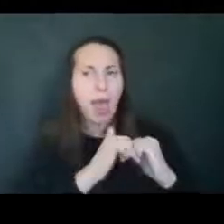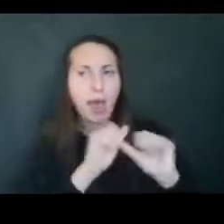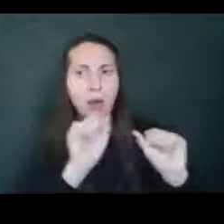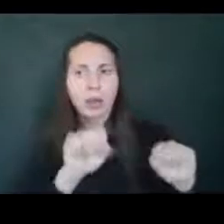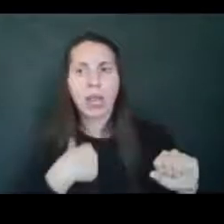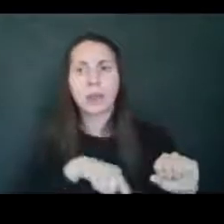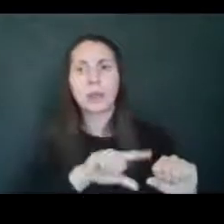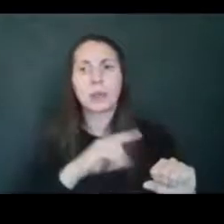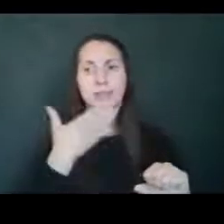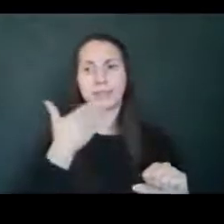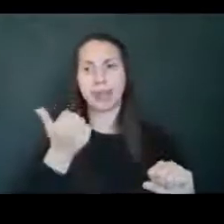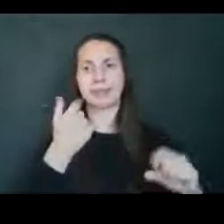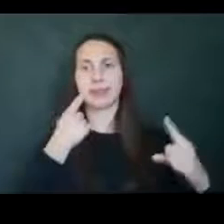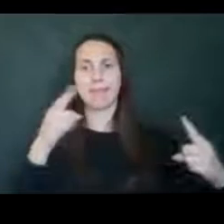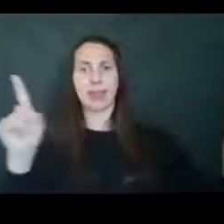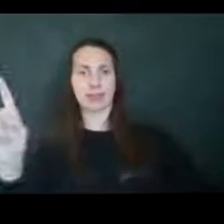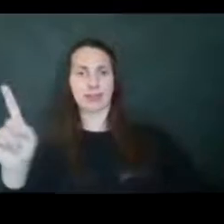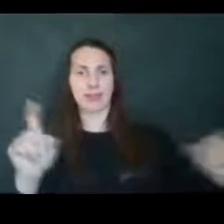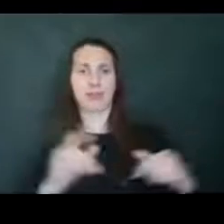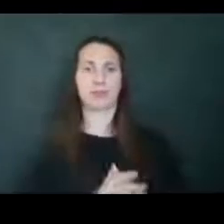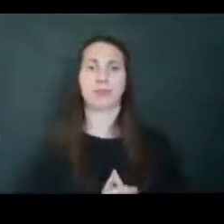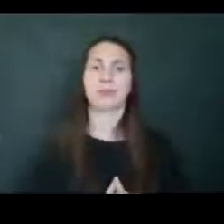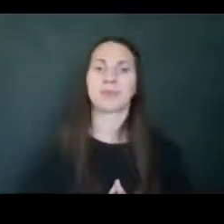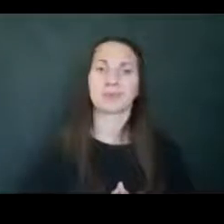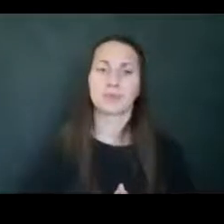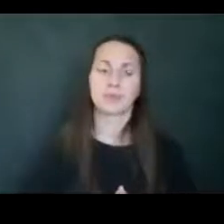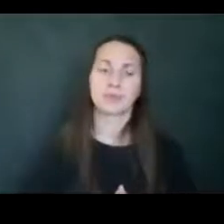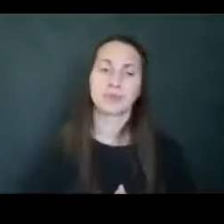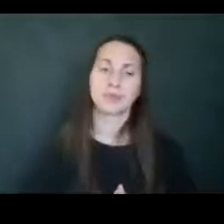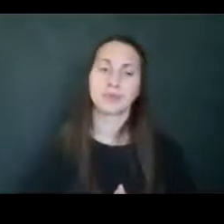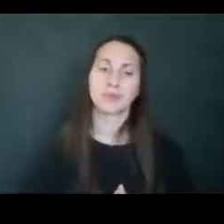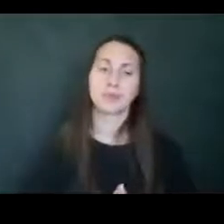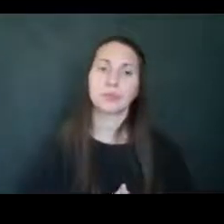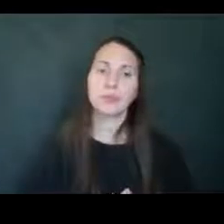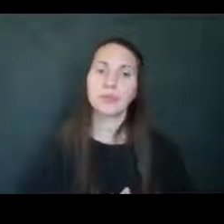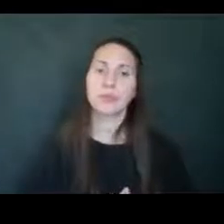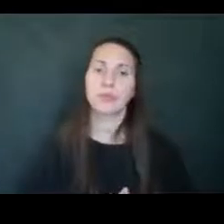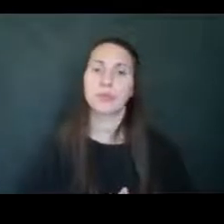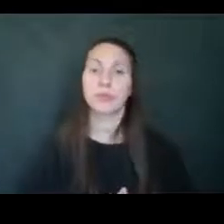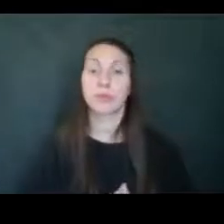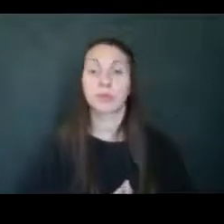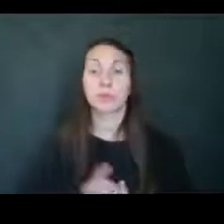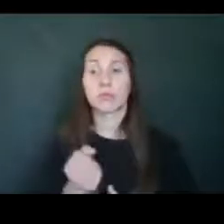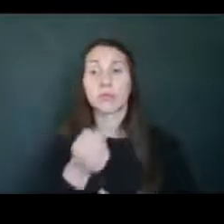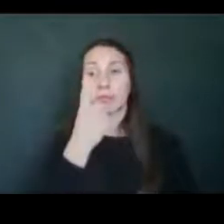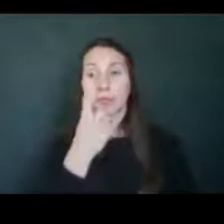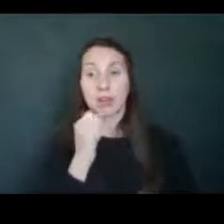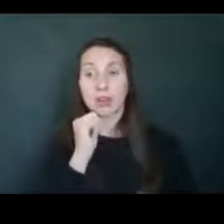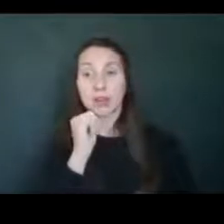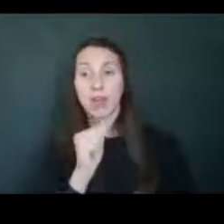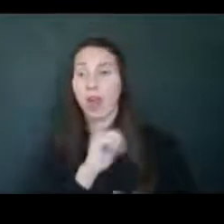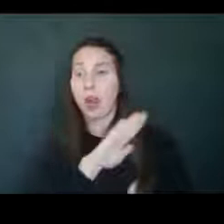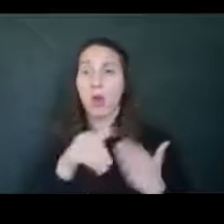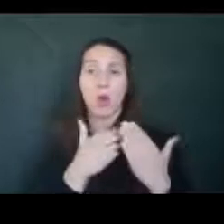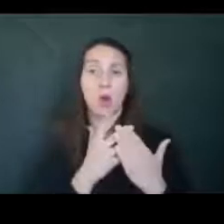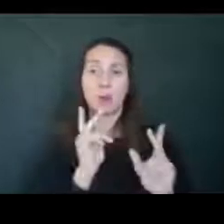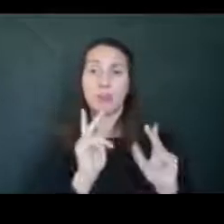participants didn't continue, and also not all the invitees chose to